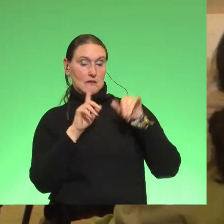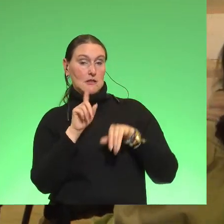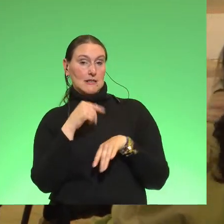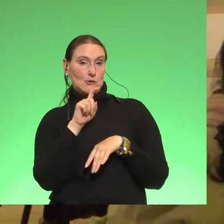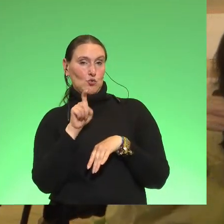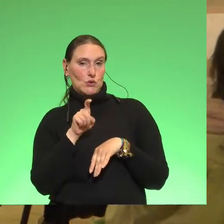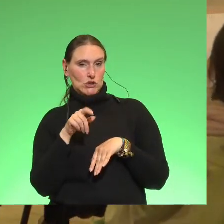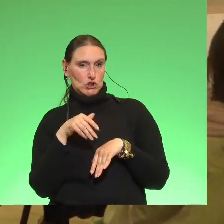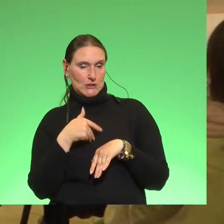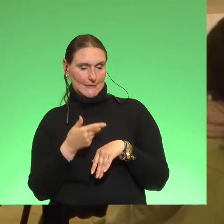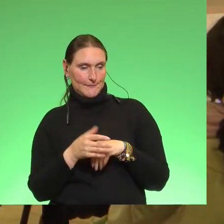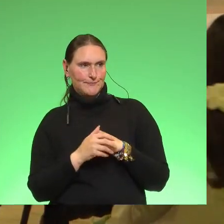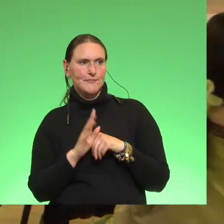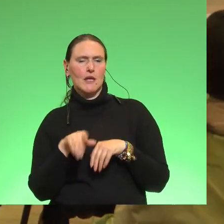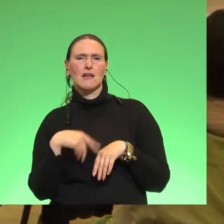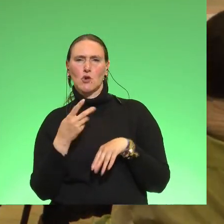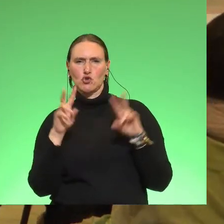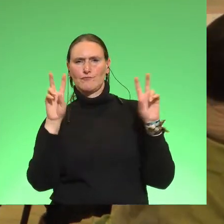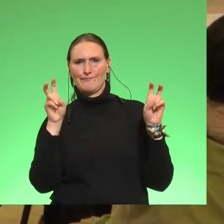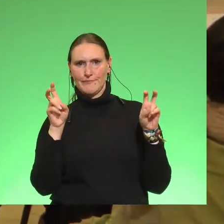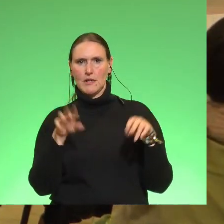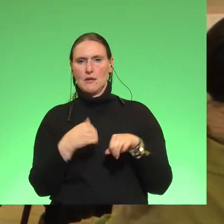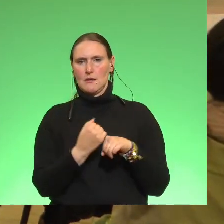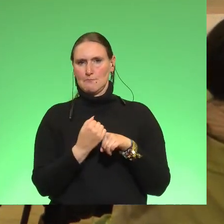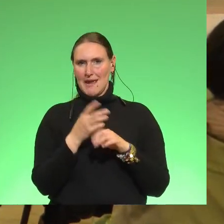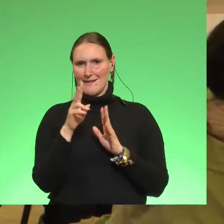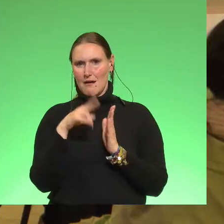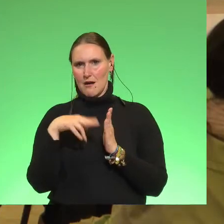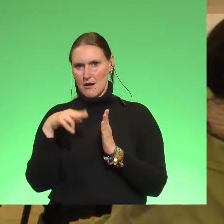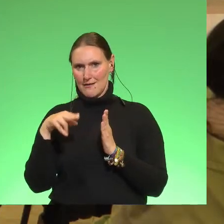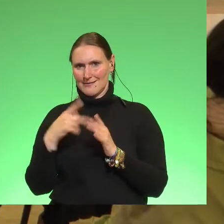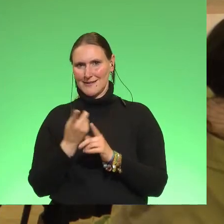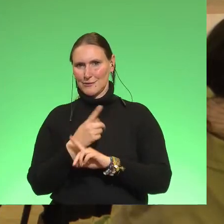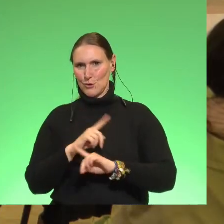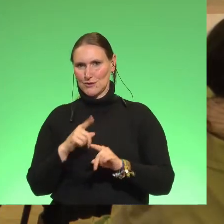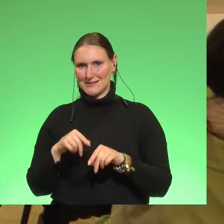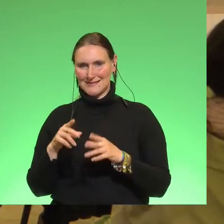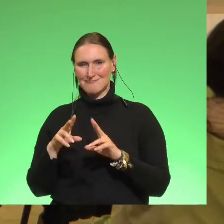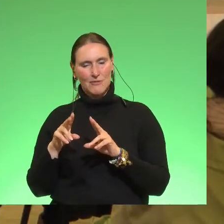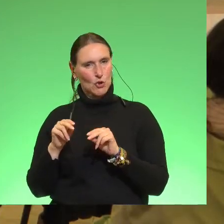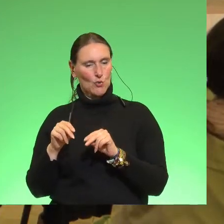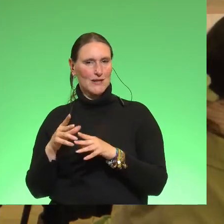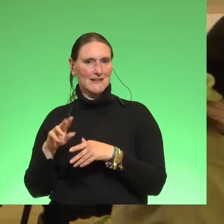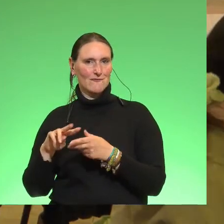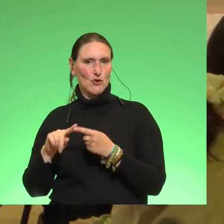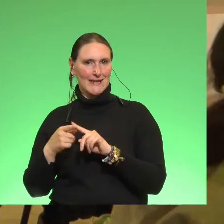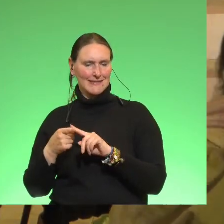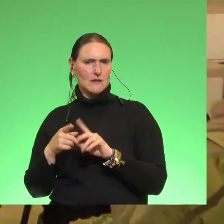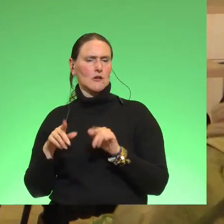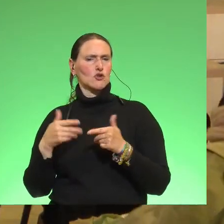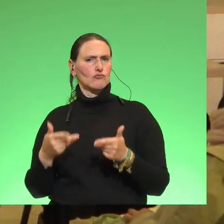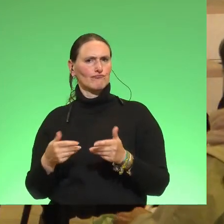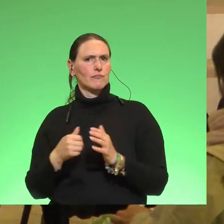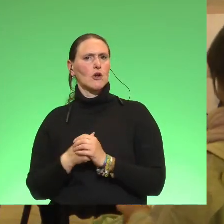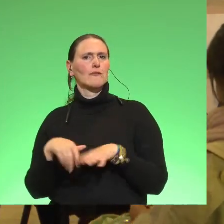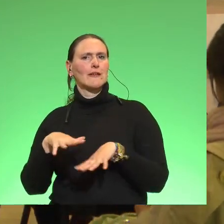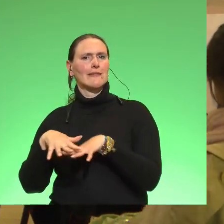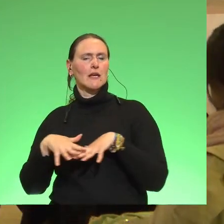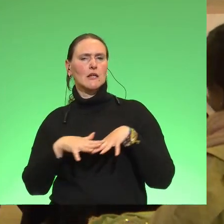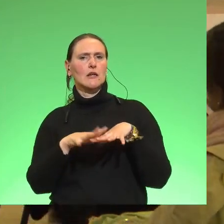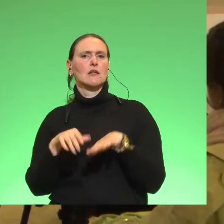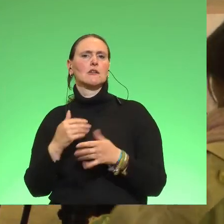make art, not friends. And I think you said it was about, correct me, but creating networks of social